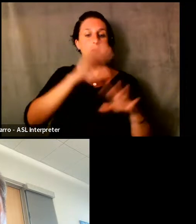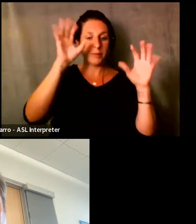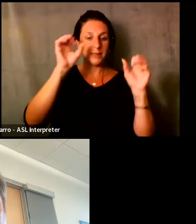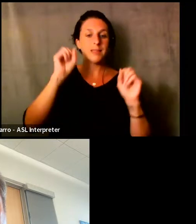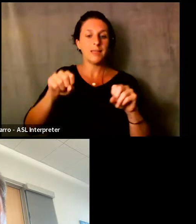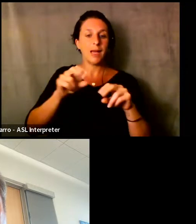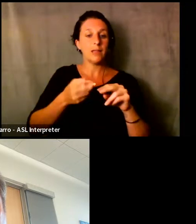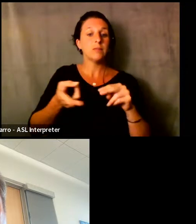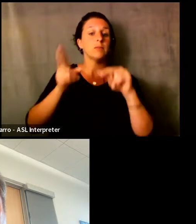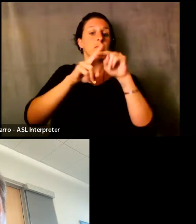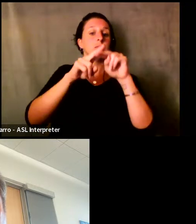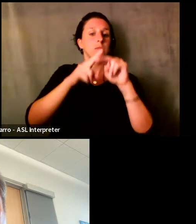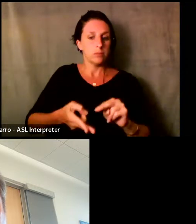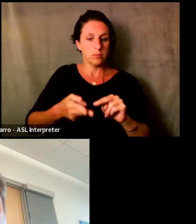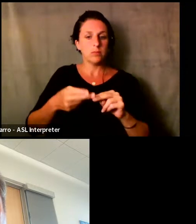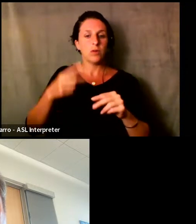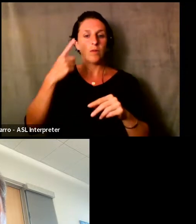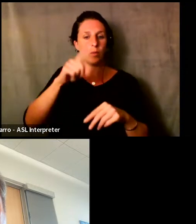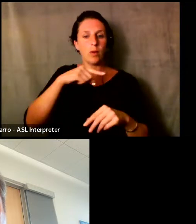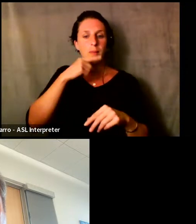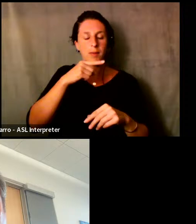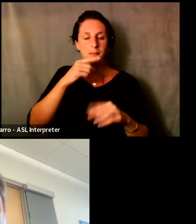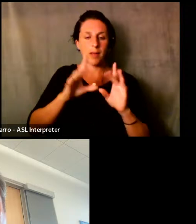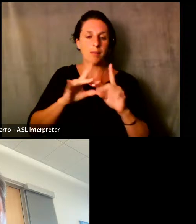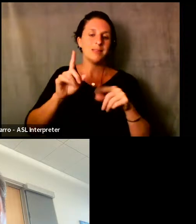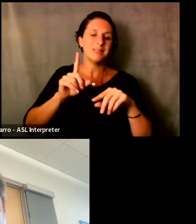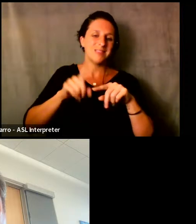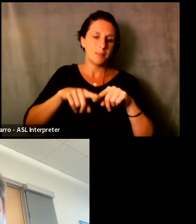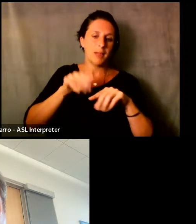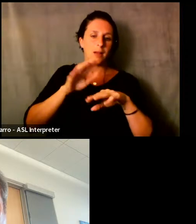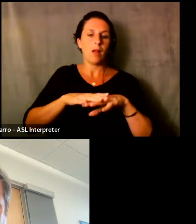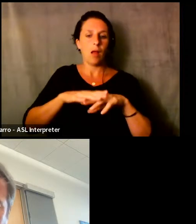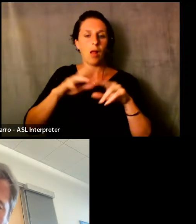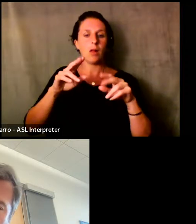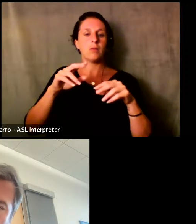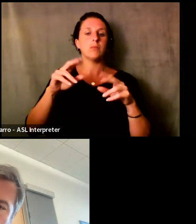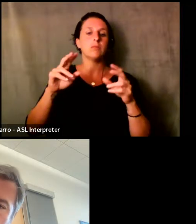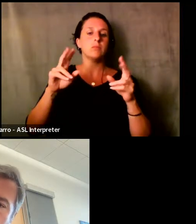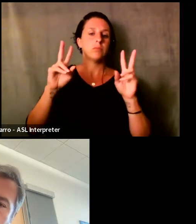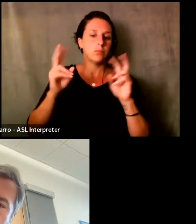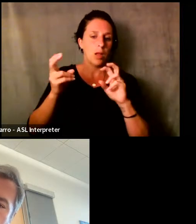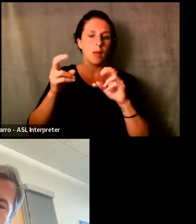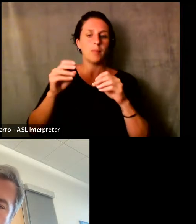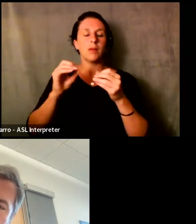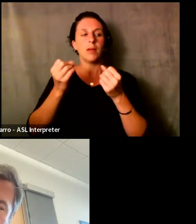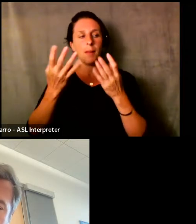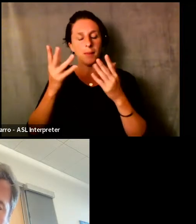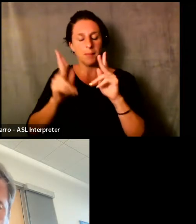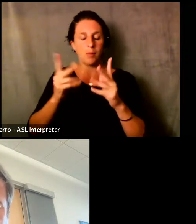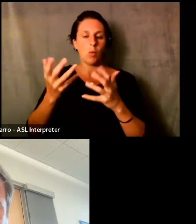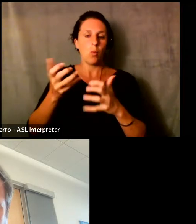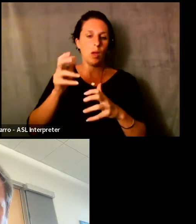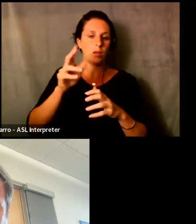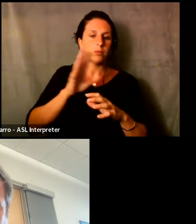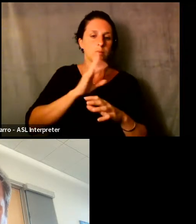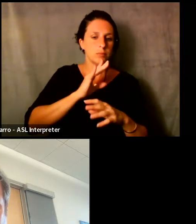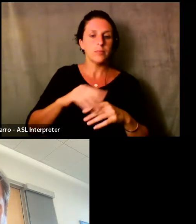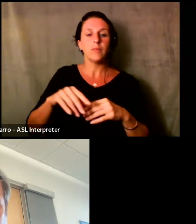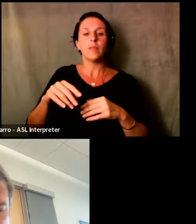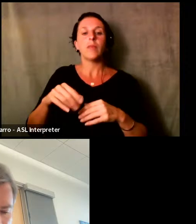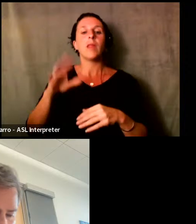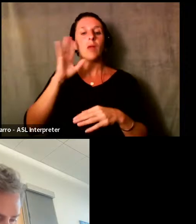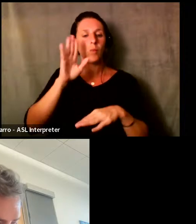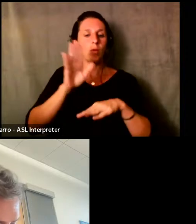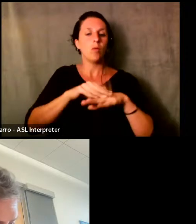for public comment, depending upon the topic and number of persons wishing to be heard. I will call on in-person